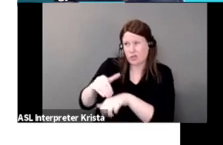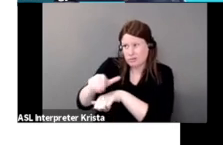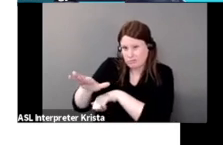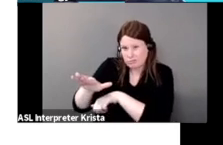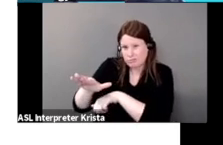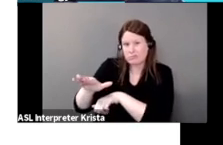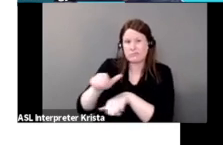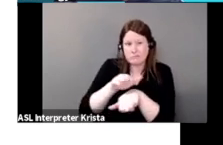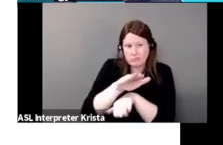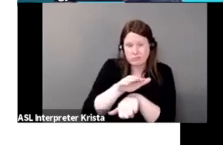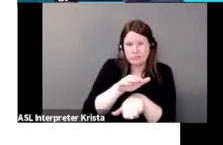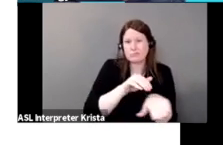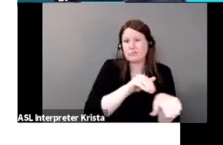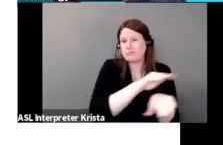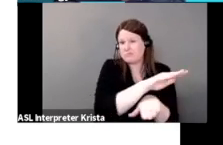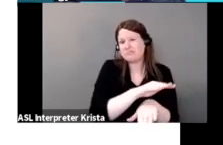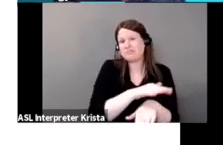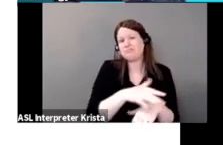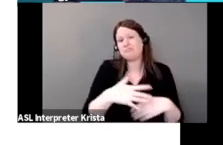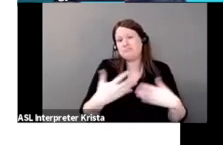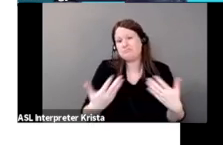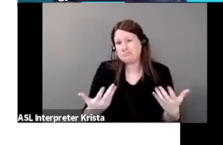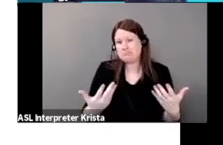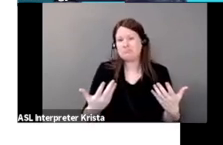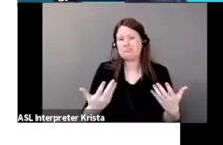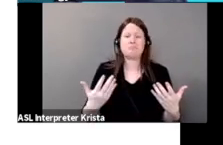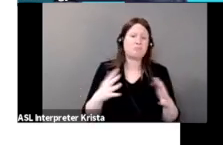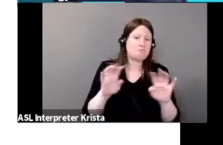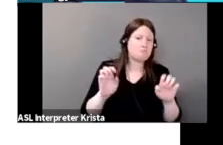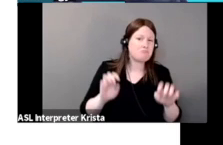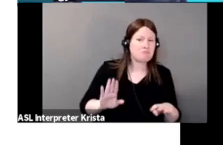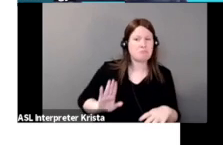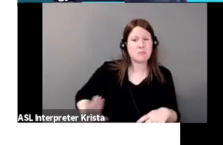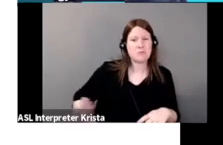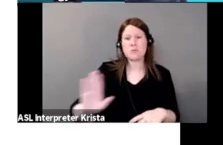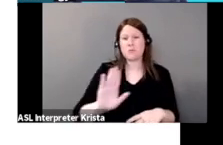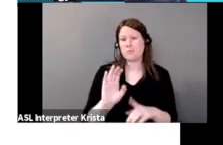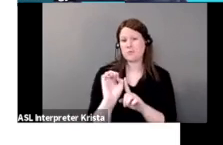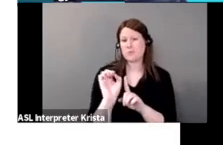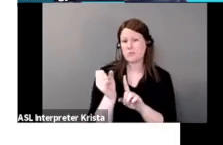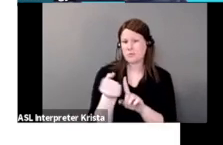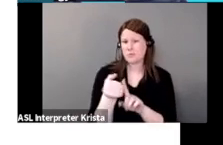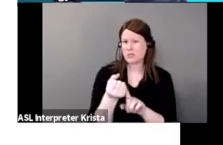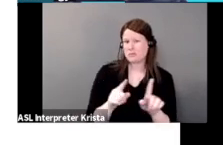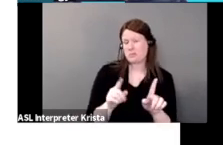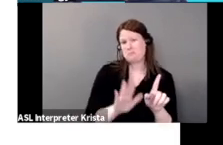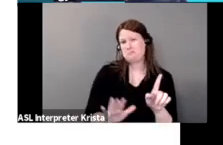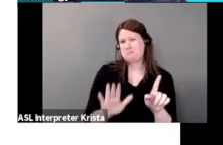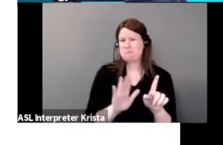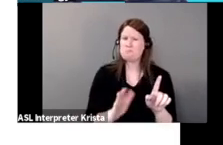swag, not knowing anything about your particular situation, but that's perhaps a good rule of